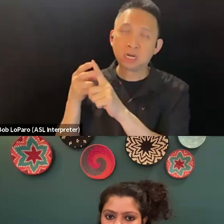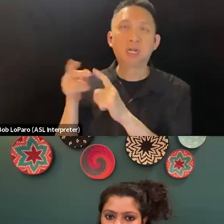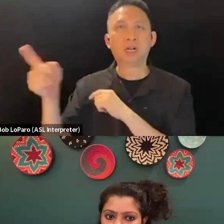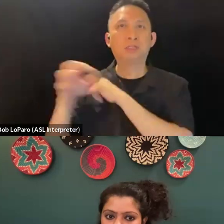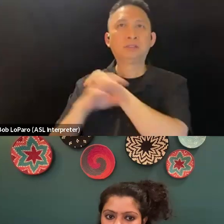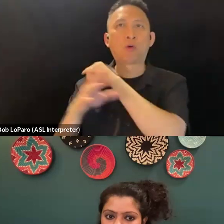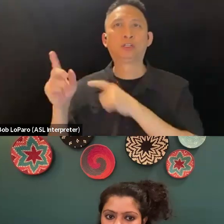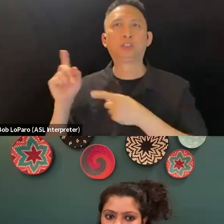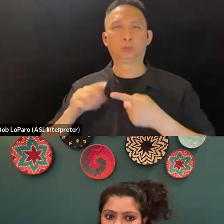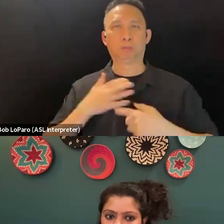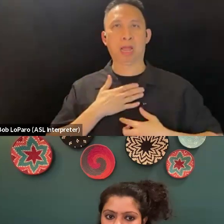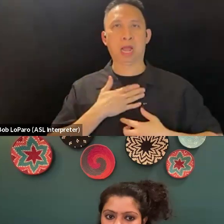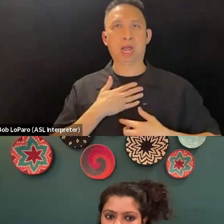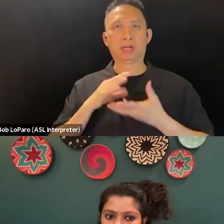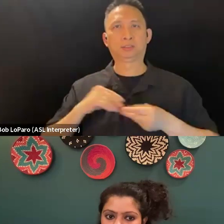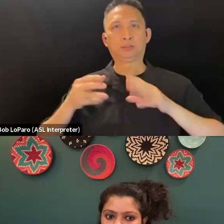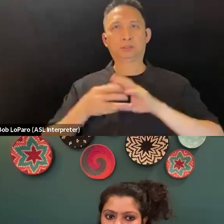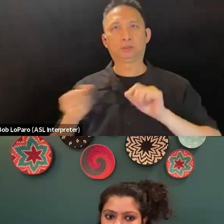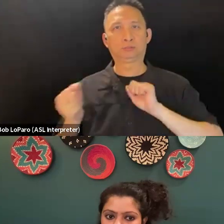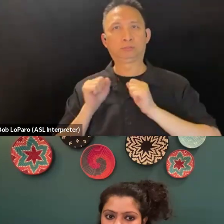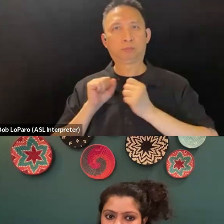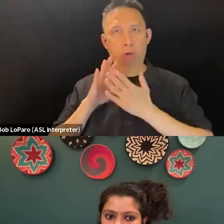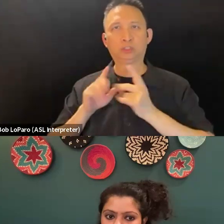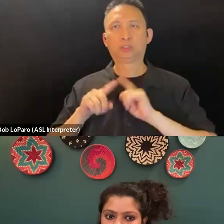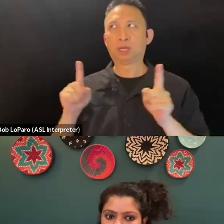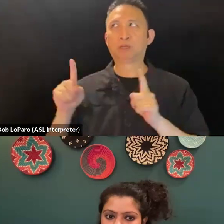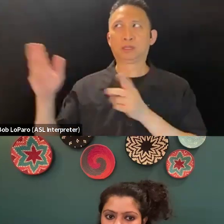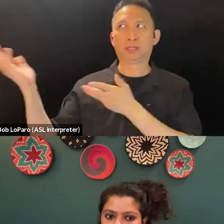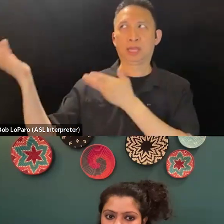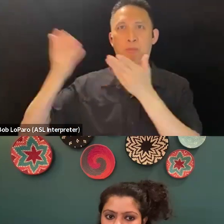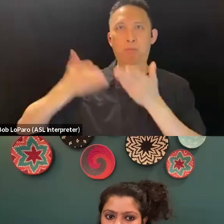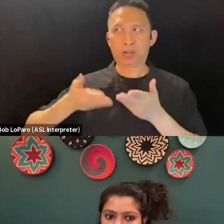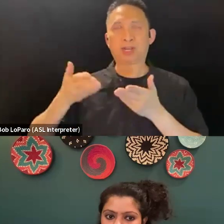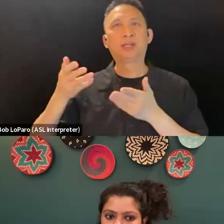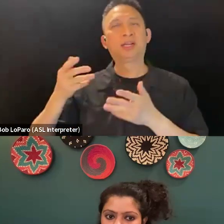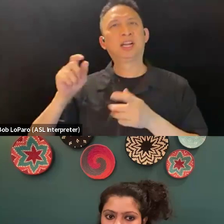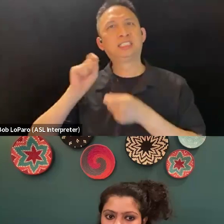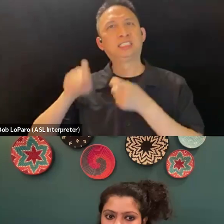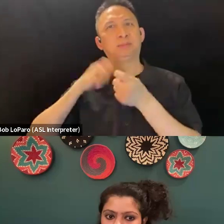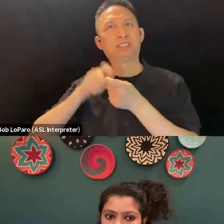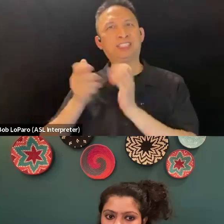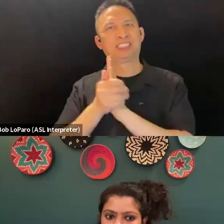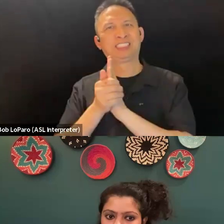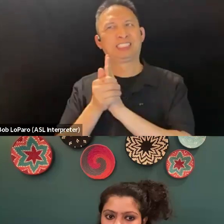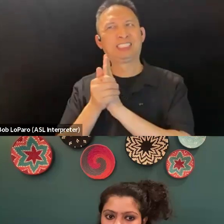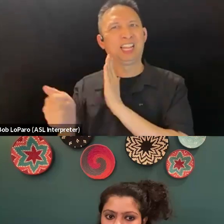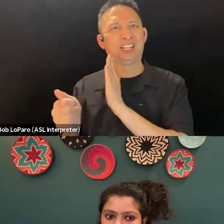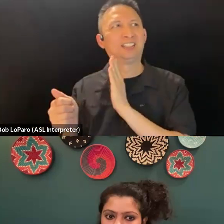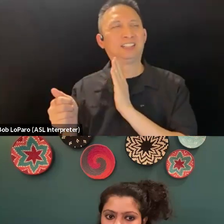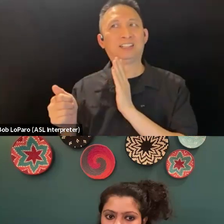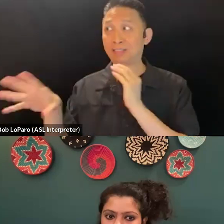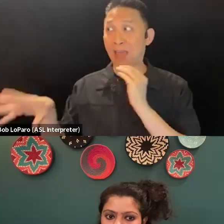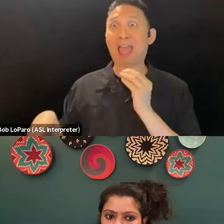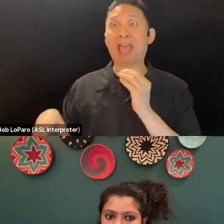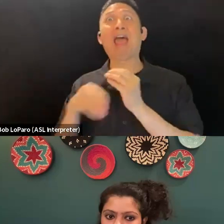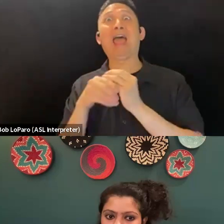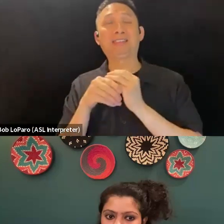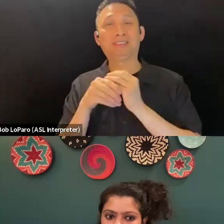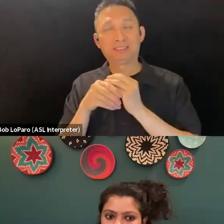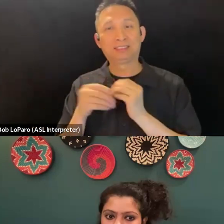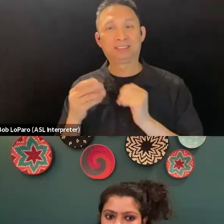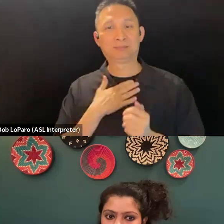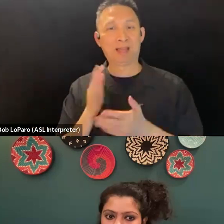weird halfway house of, the first 6 months. It's the where you're just arriving at development reel. And I think it's good to